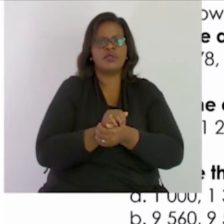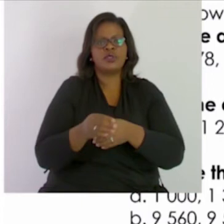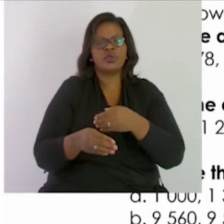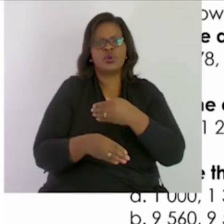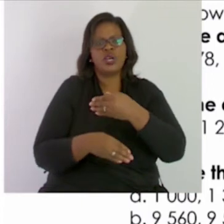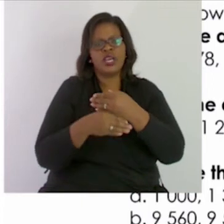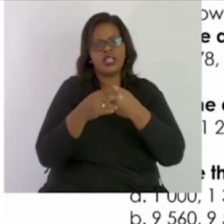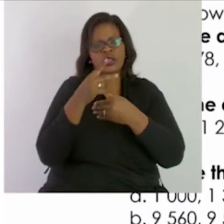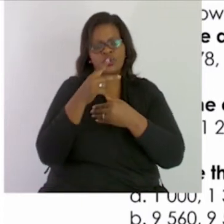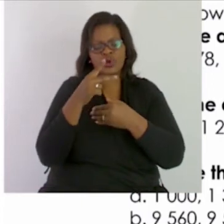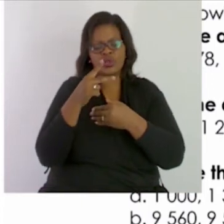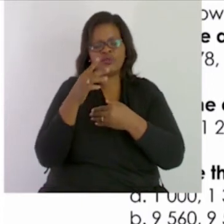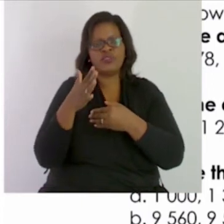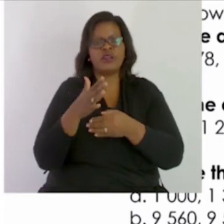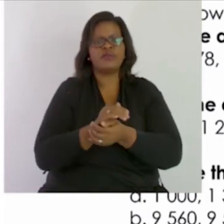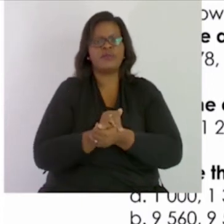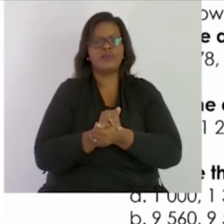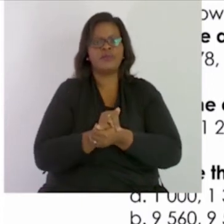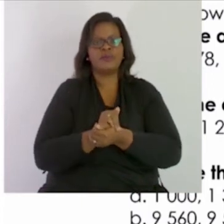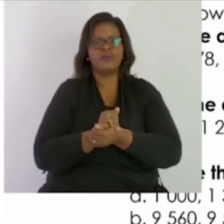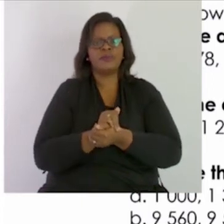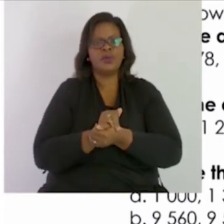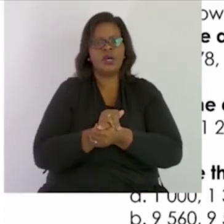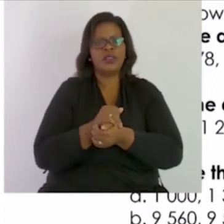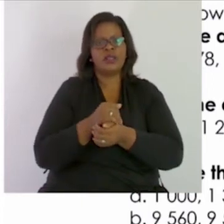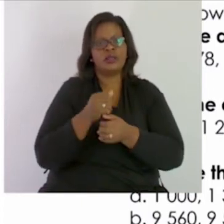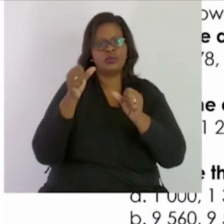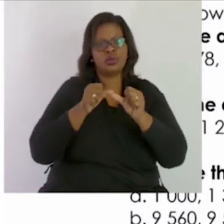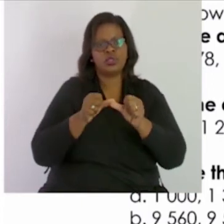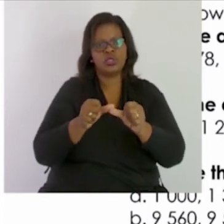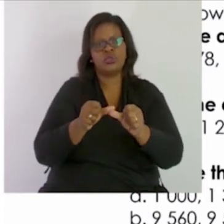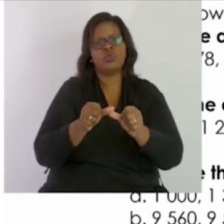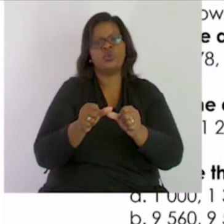same number for you to finish the work.